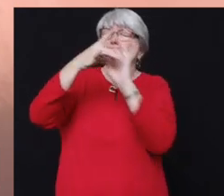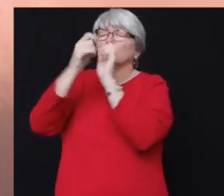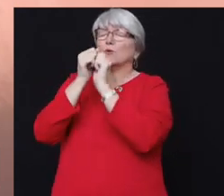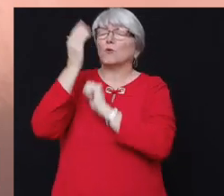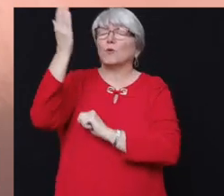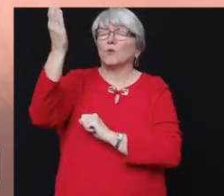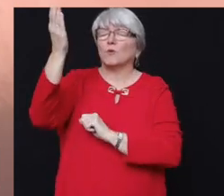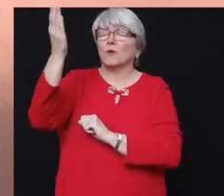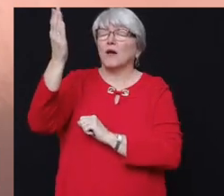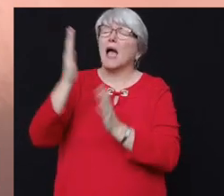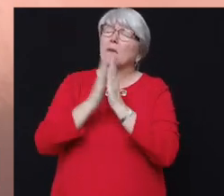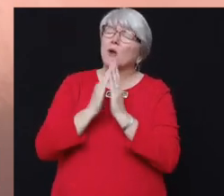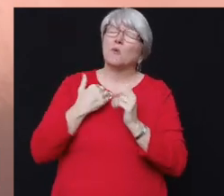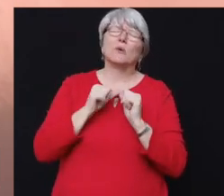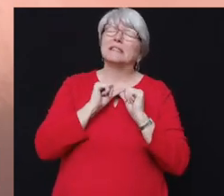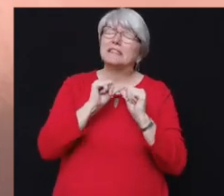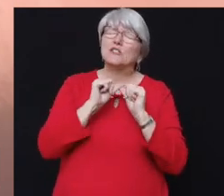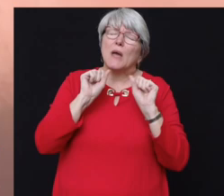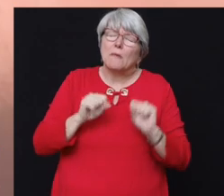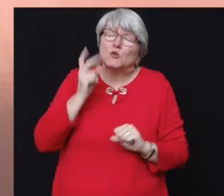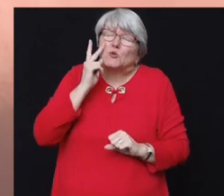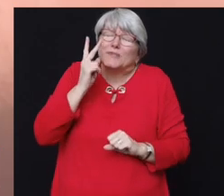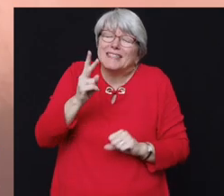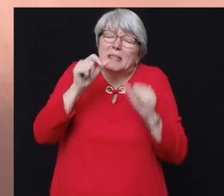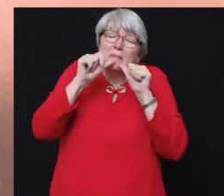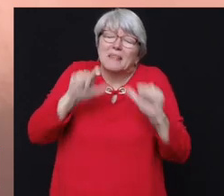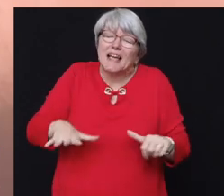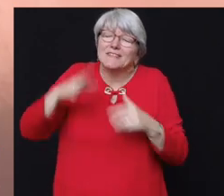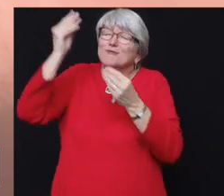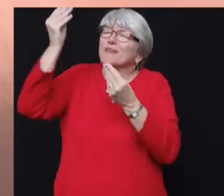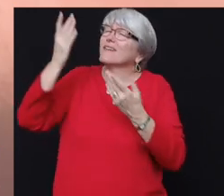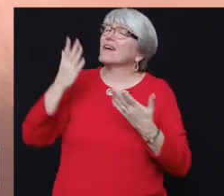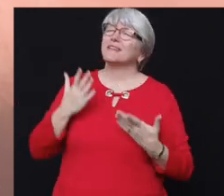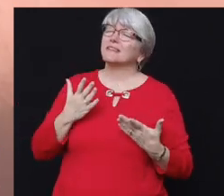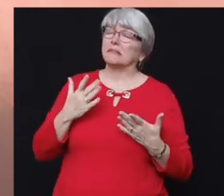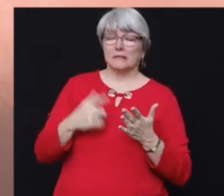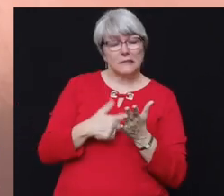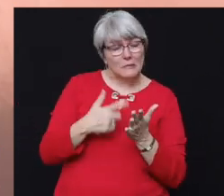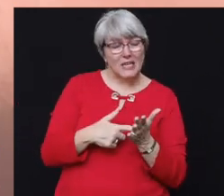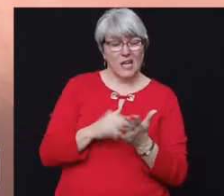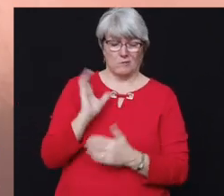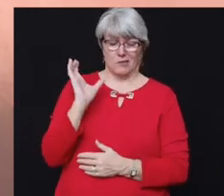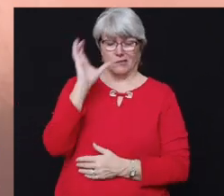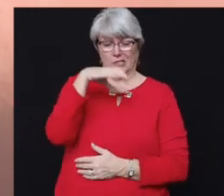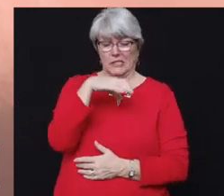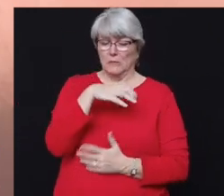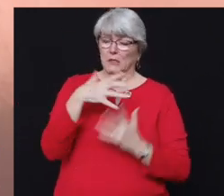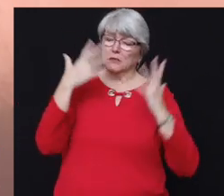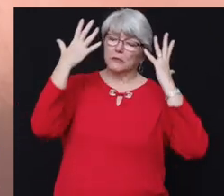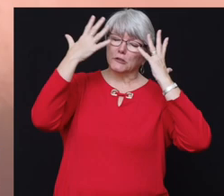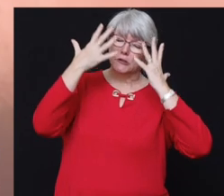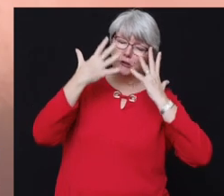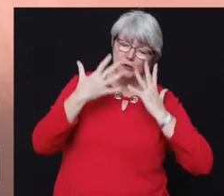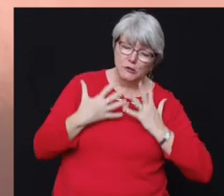I pray that we're continually able to see the blessings that you offer us. And sometimes it kind of seems like in the darkest times, that's where your